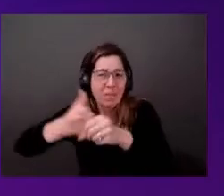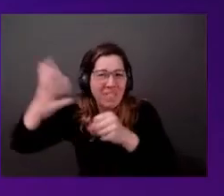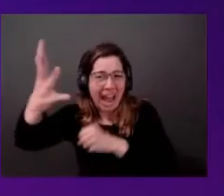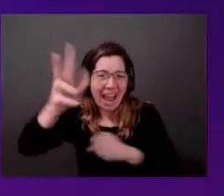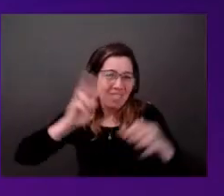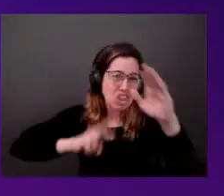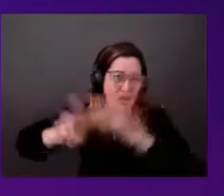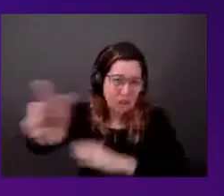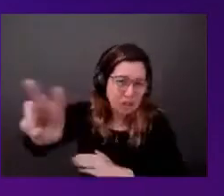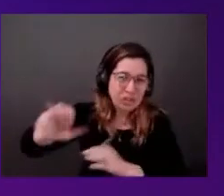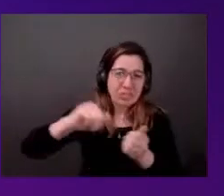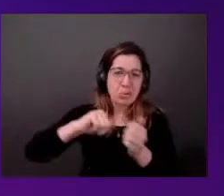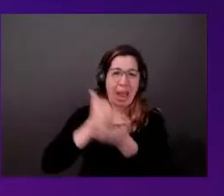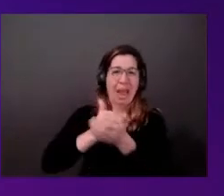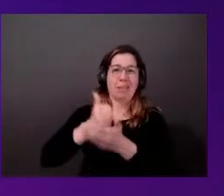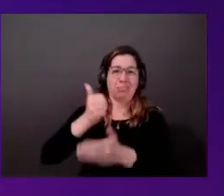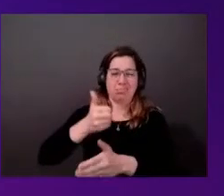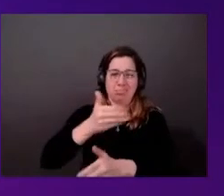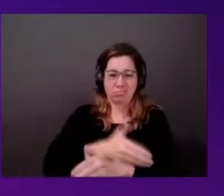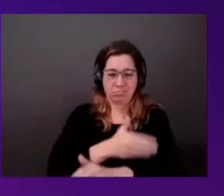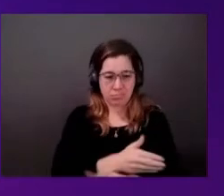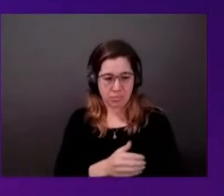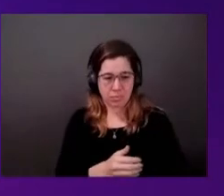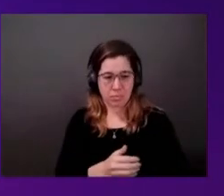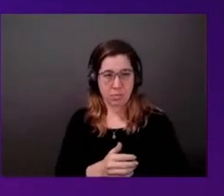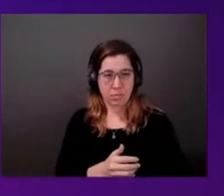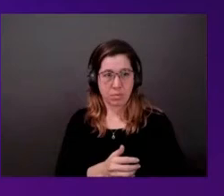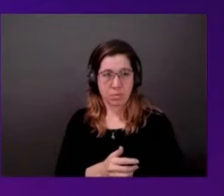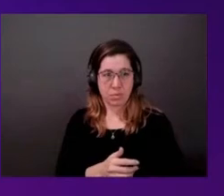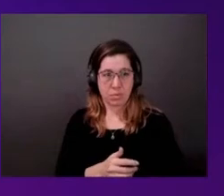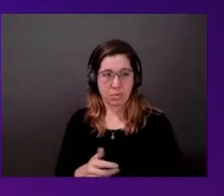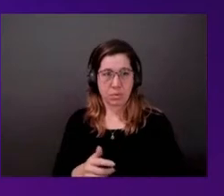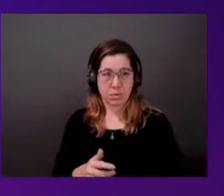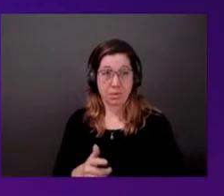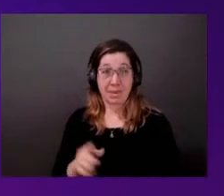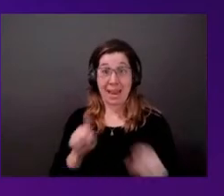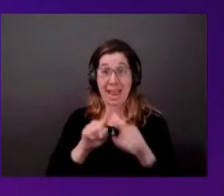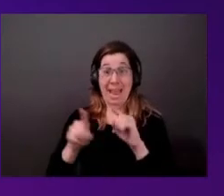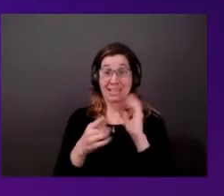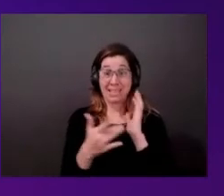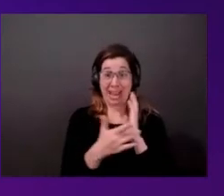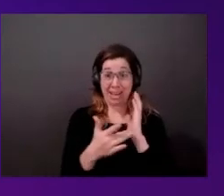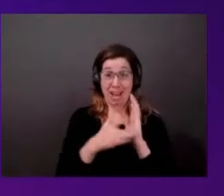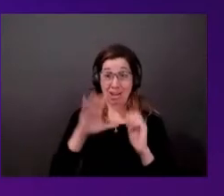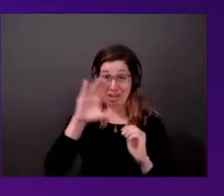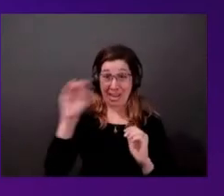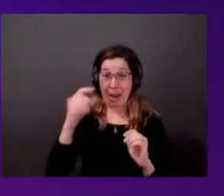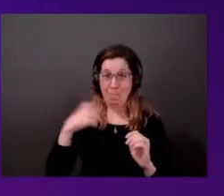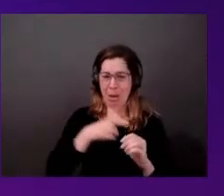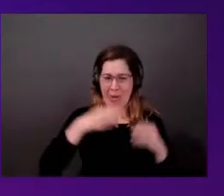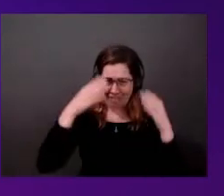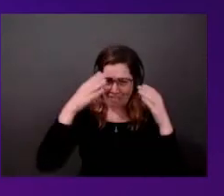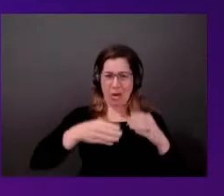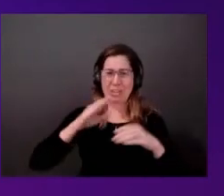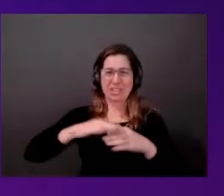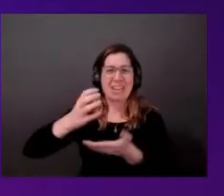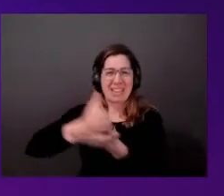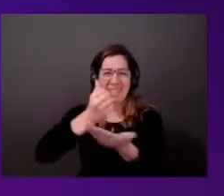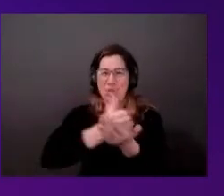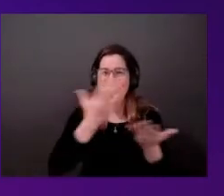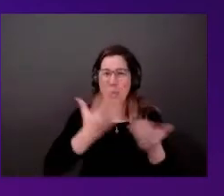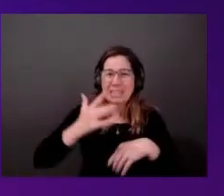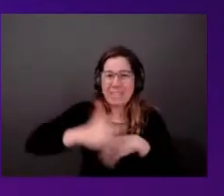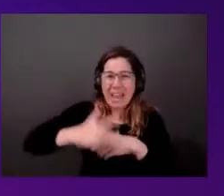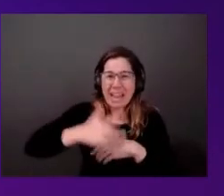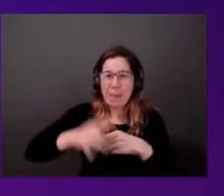and sheltering the world. And as a technology company, we're really focused on leveraging all that is available to help drive that for our customers.